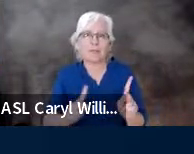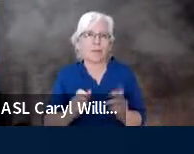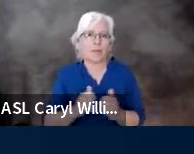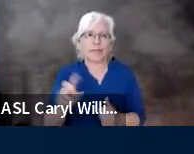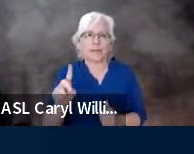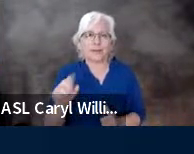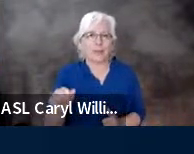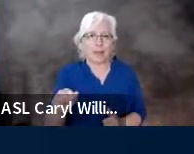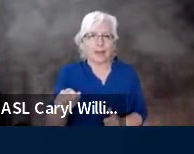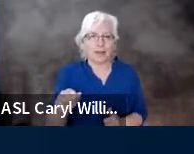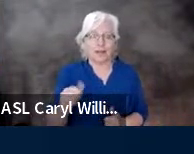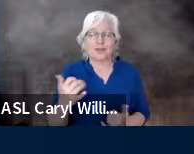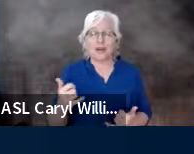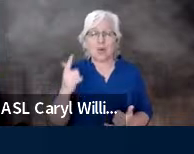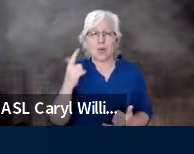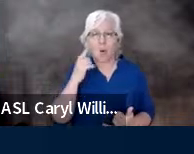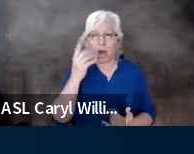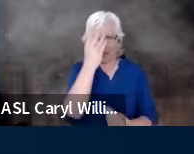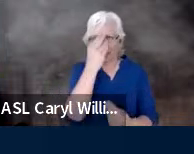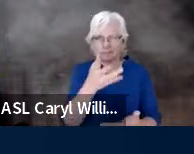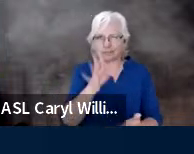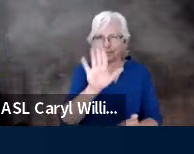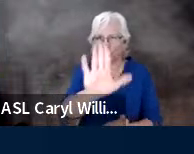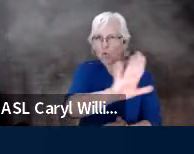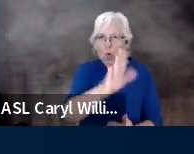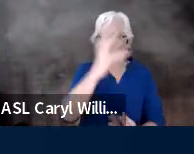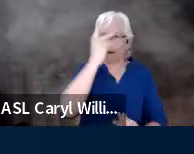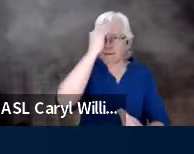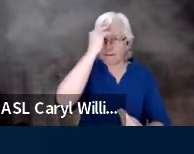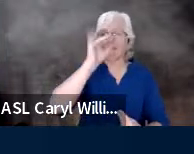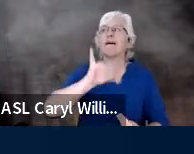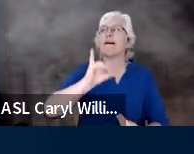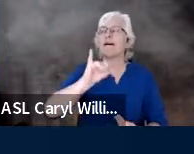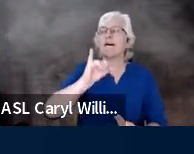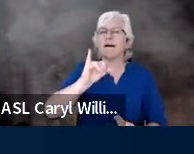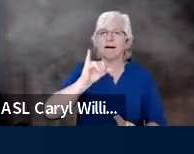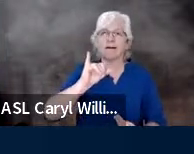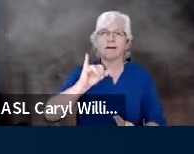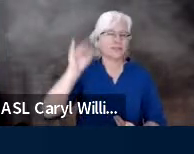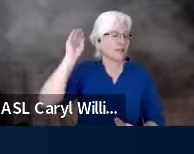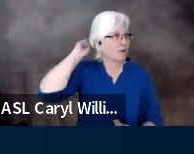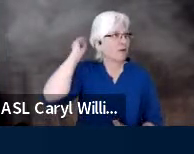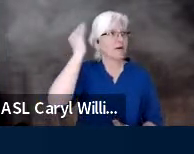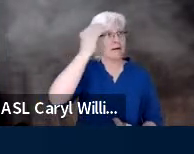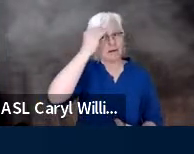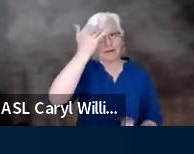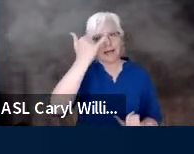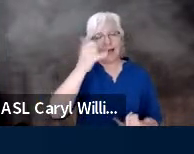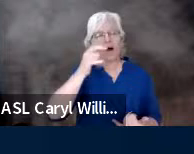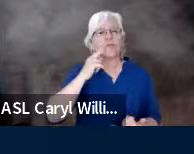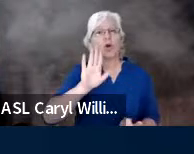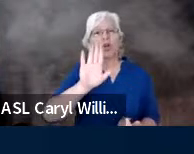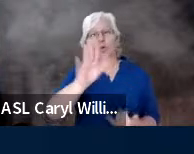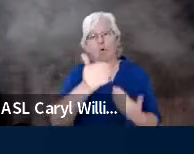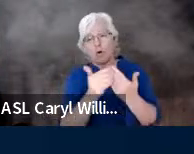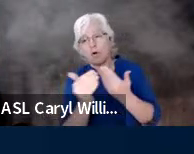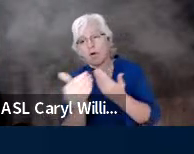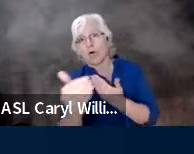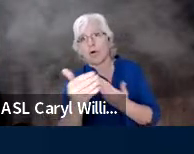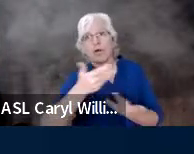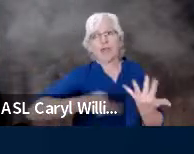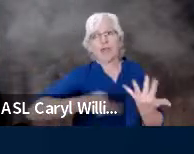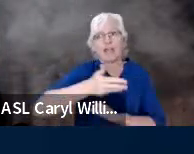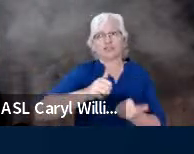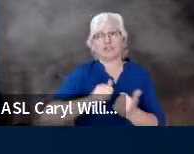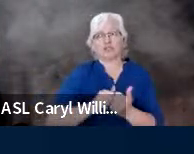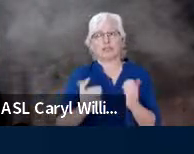it to your attention today and have you thinking about this for your interactions with technology,